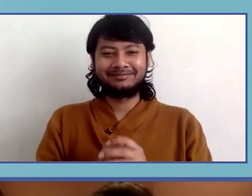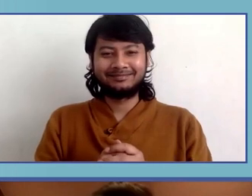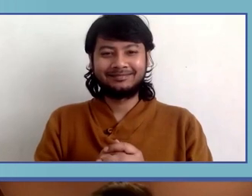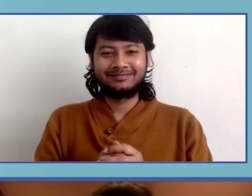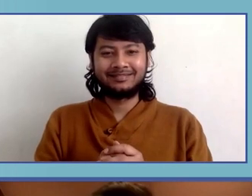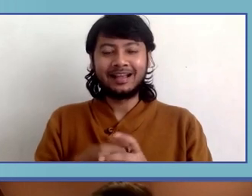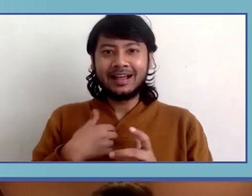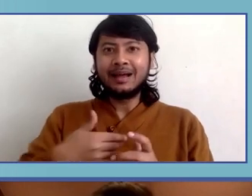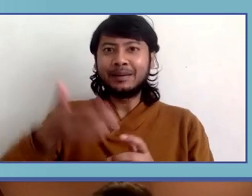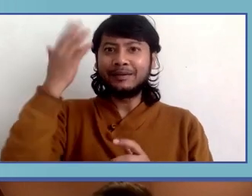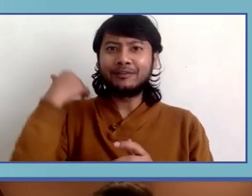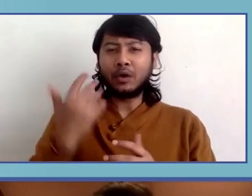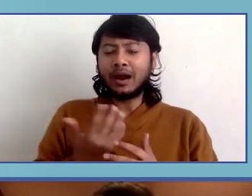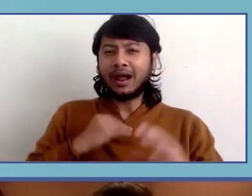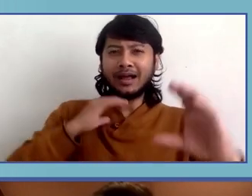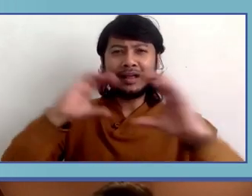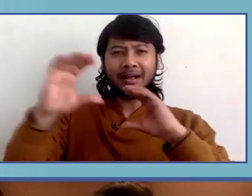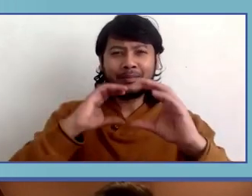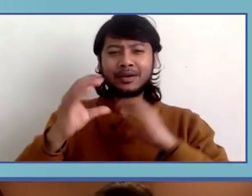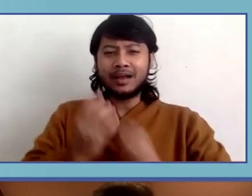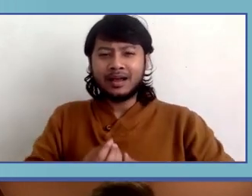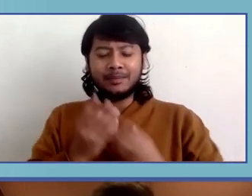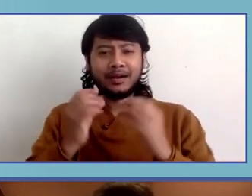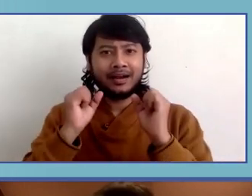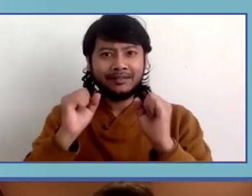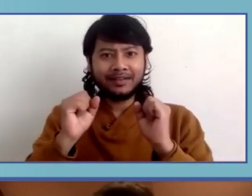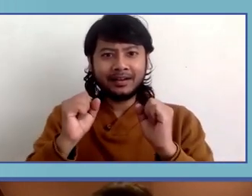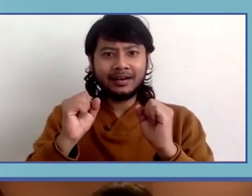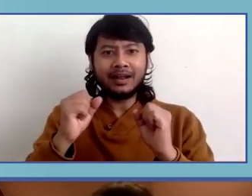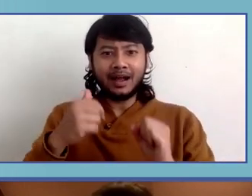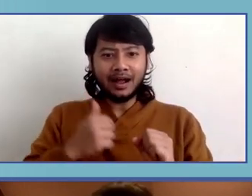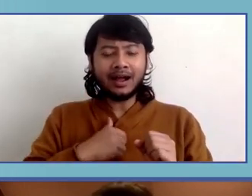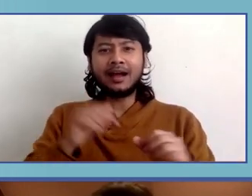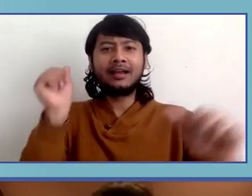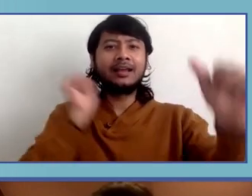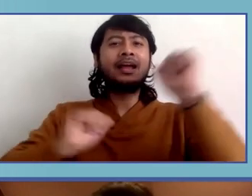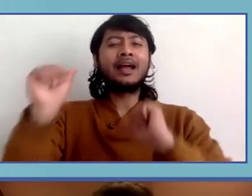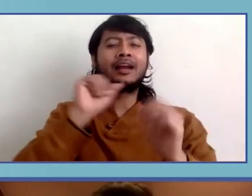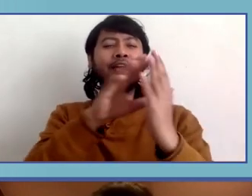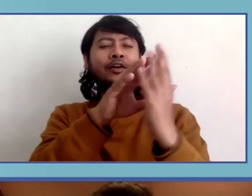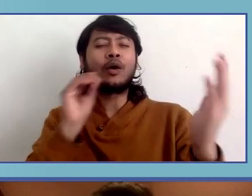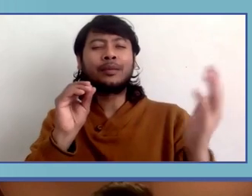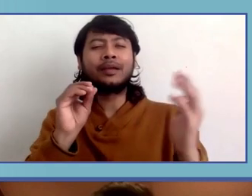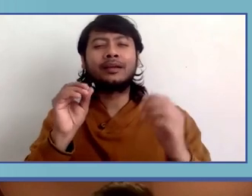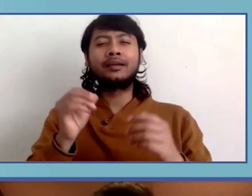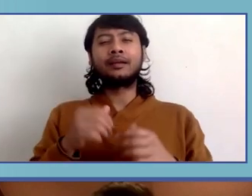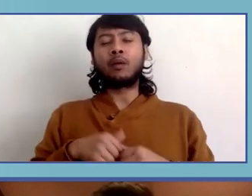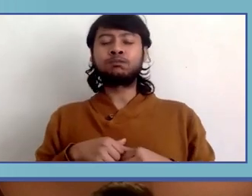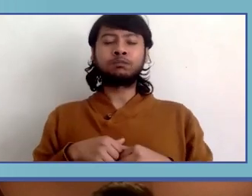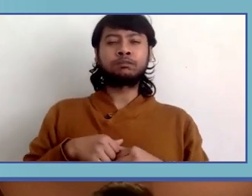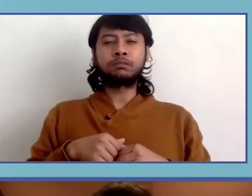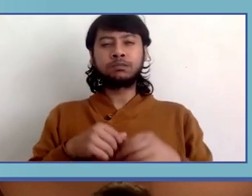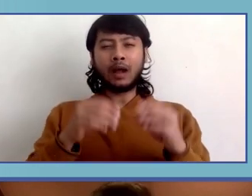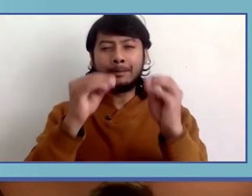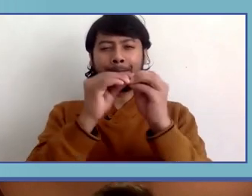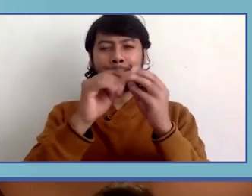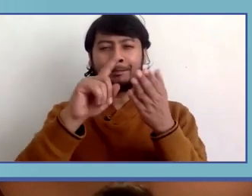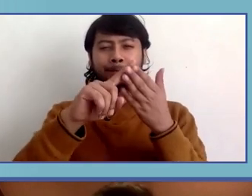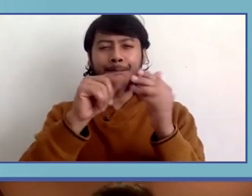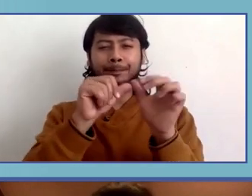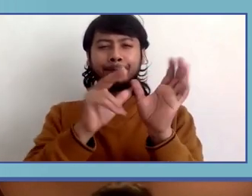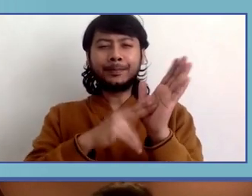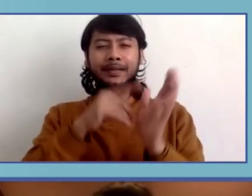how to express myself, I used to act like Mr. Bean when he didn't know how to express